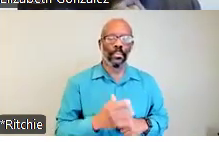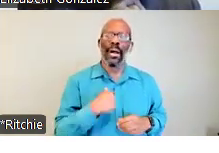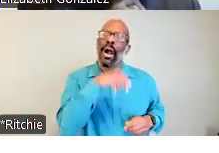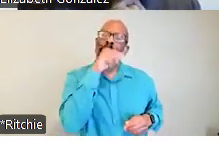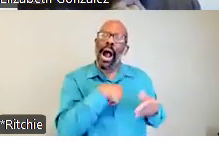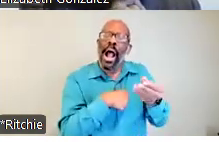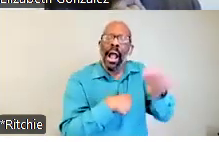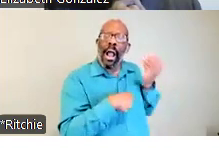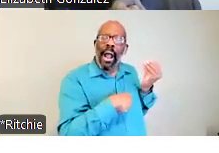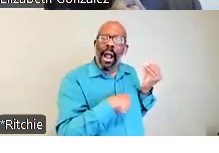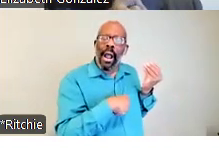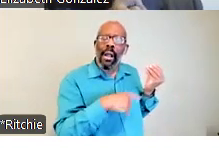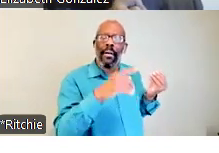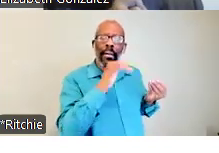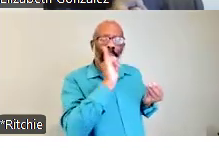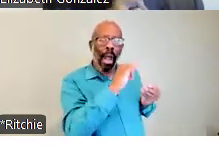closed.